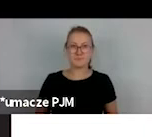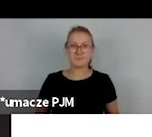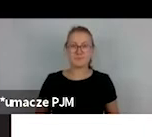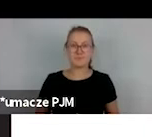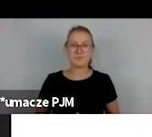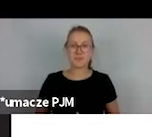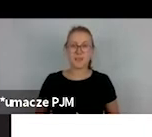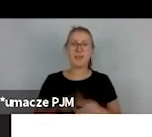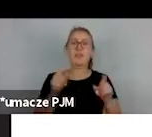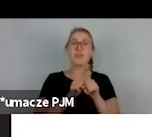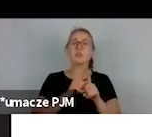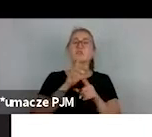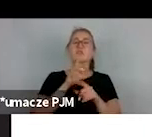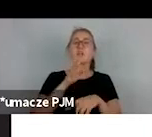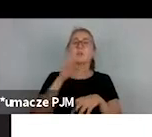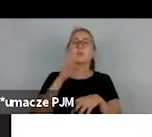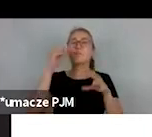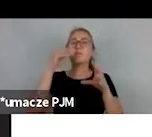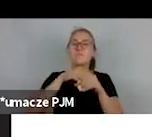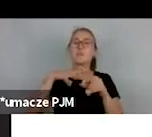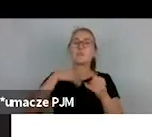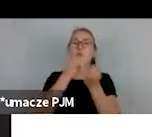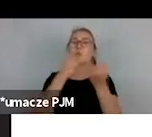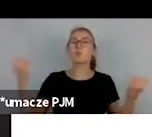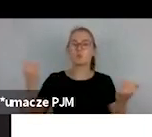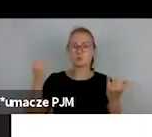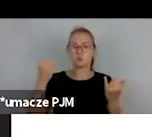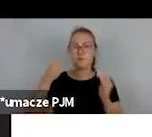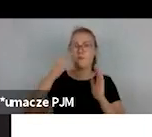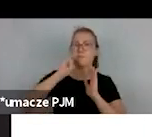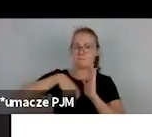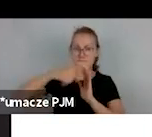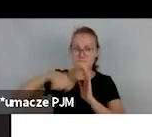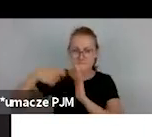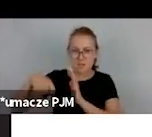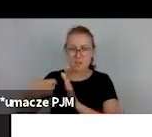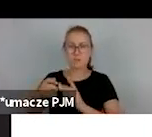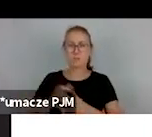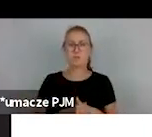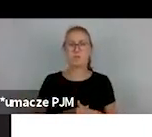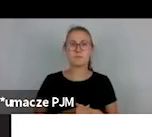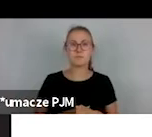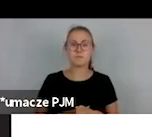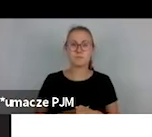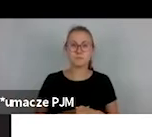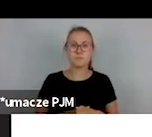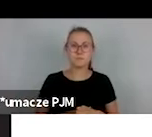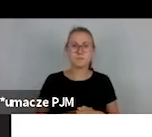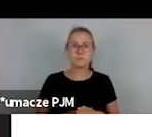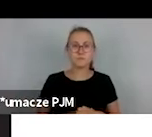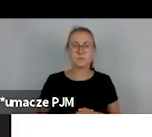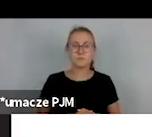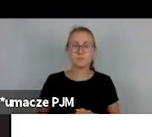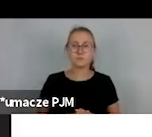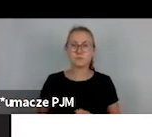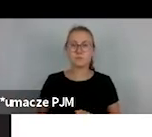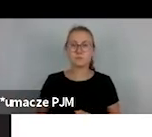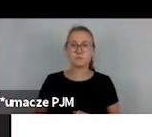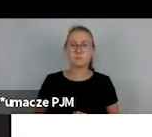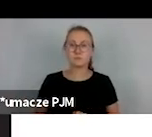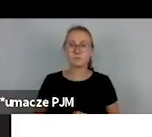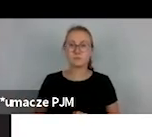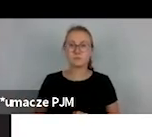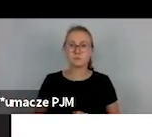South Africa. And this was aired, this campaign was launched right before the World Cup was hosted in South